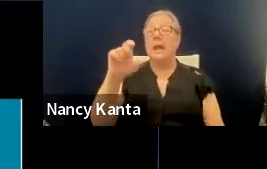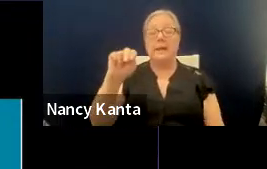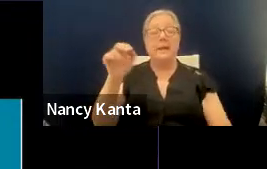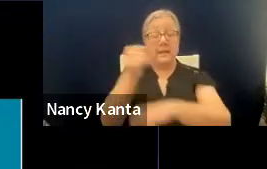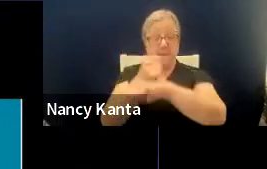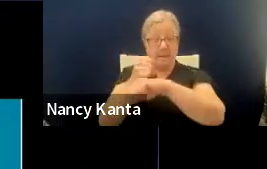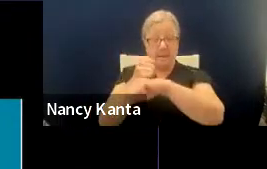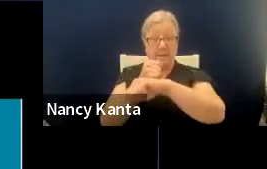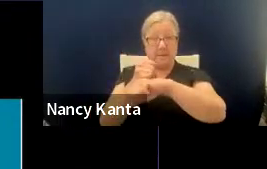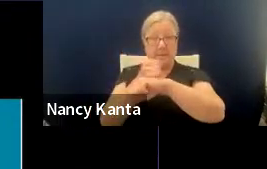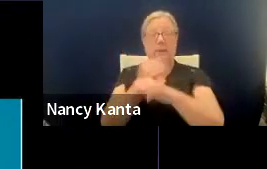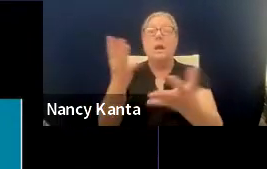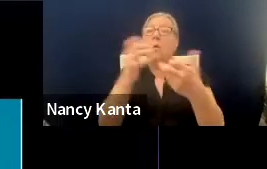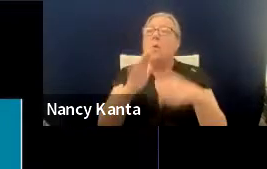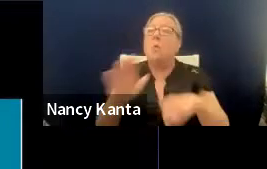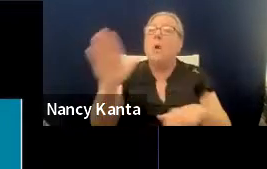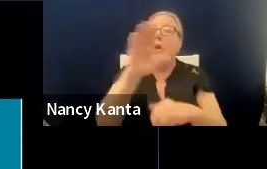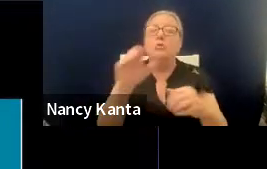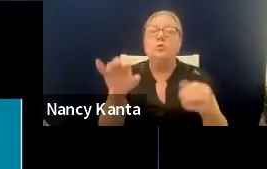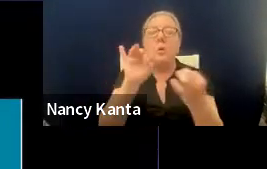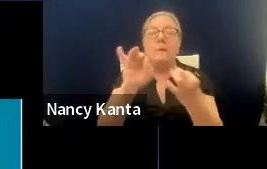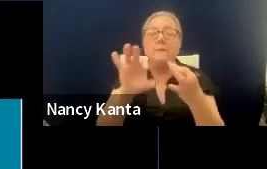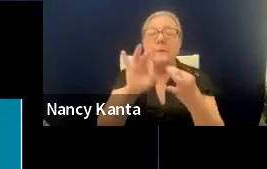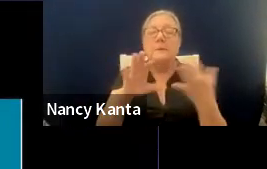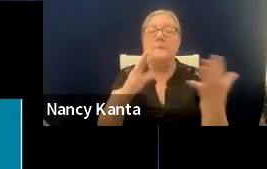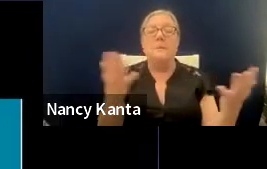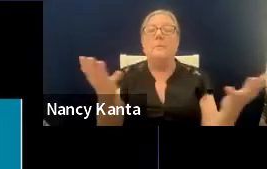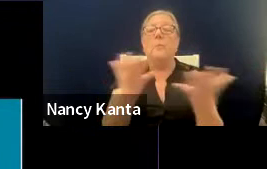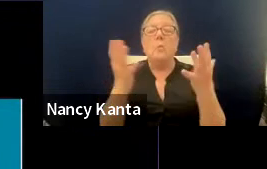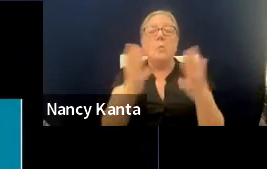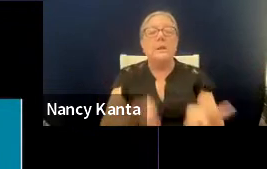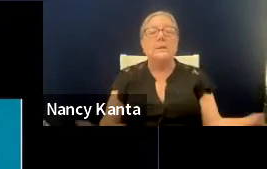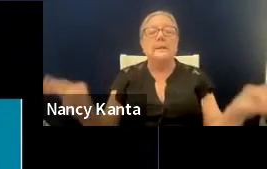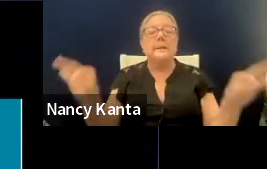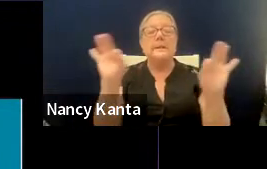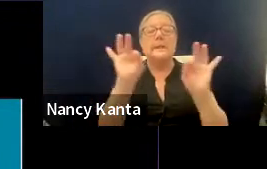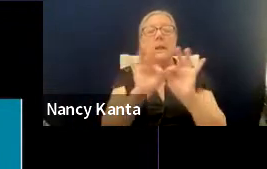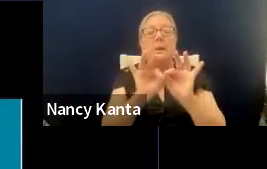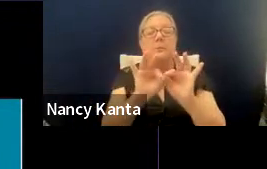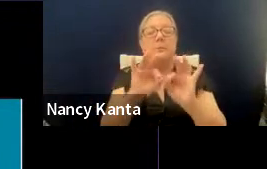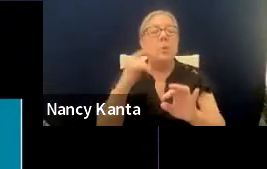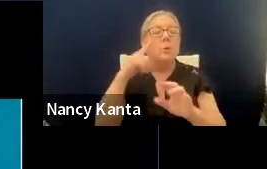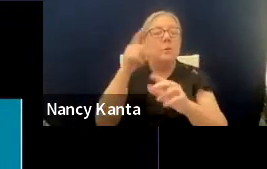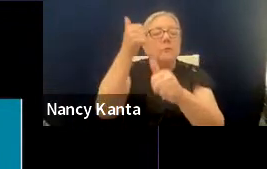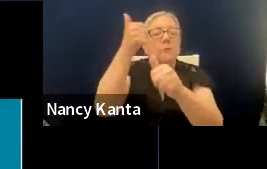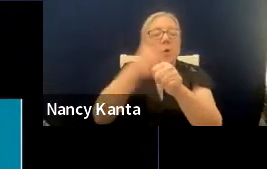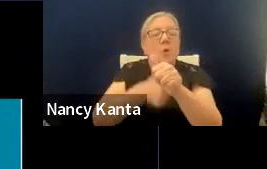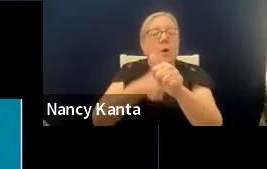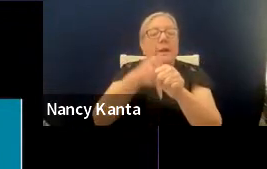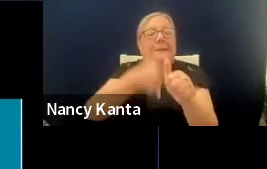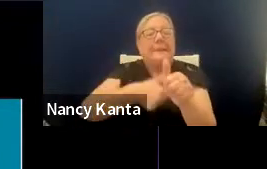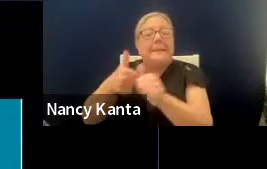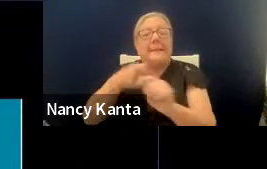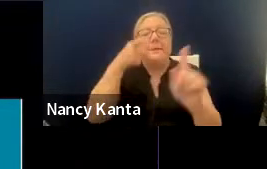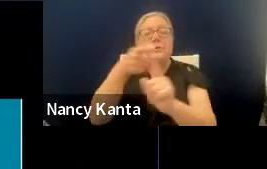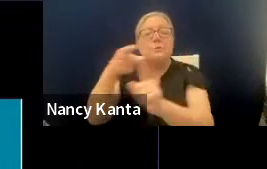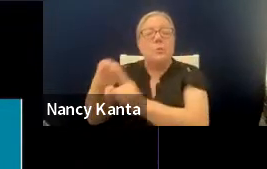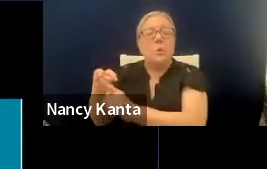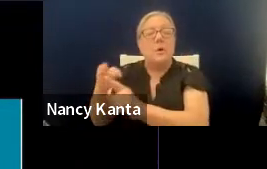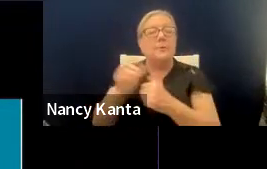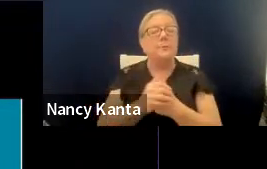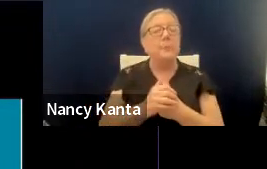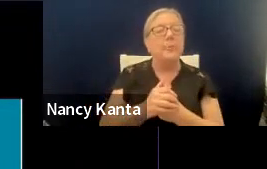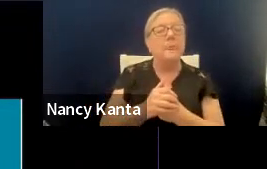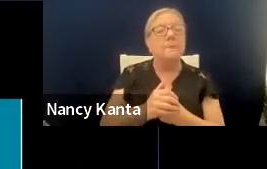input on what might be important to Lizzie at each of these points, whether it's when she sees